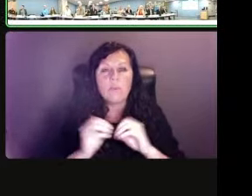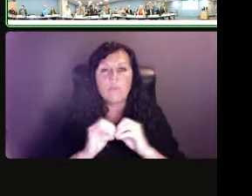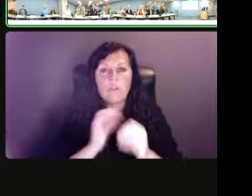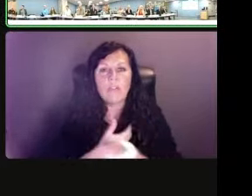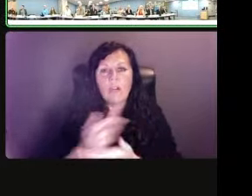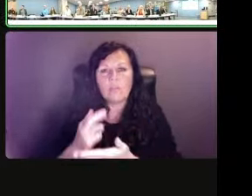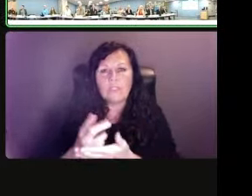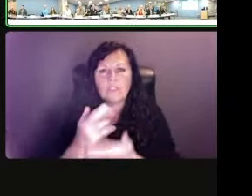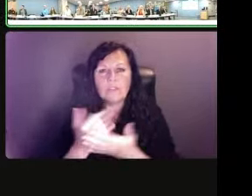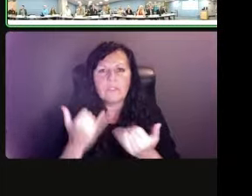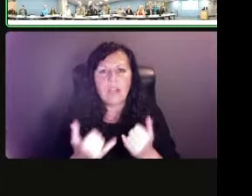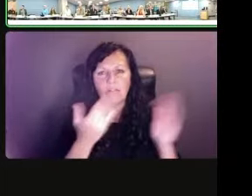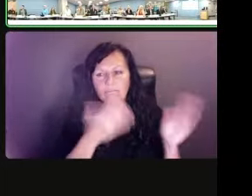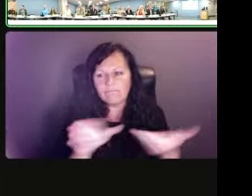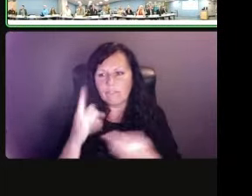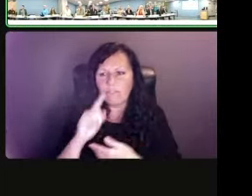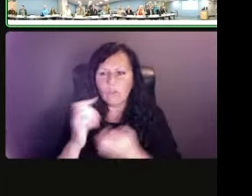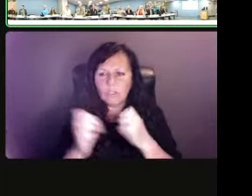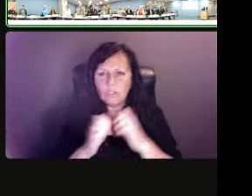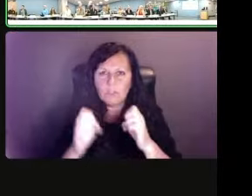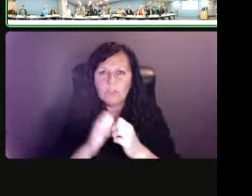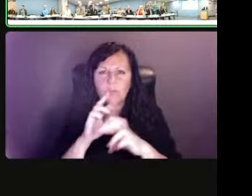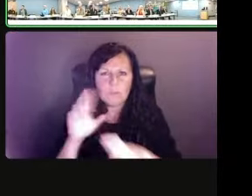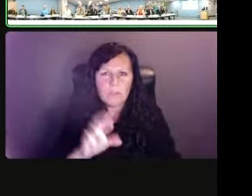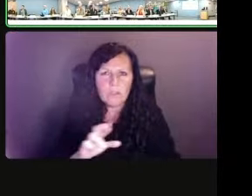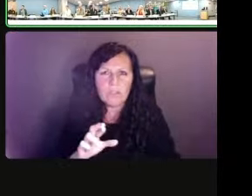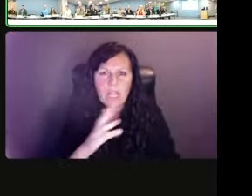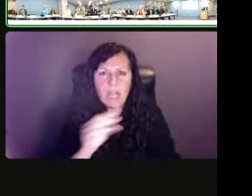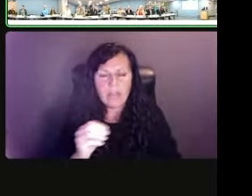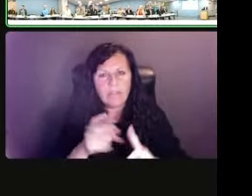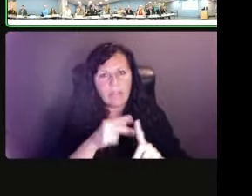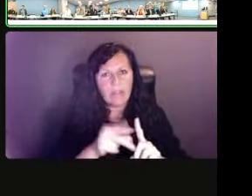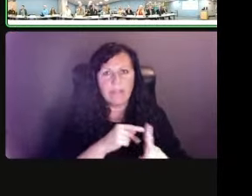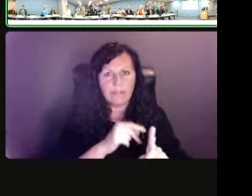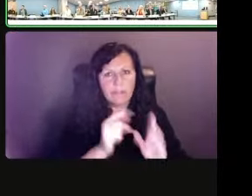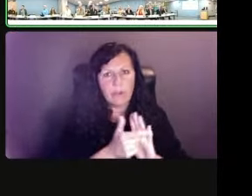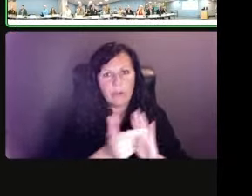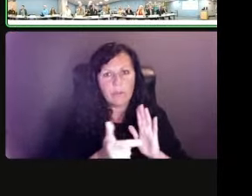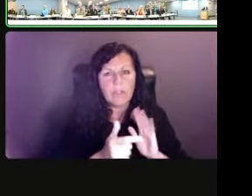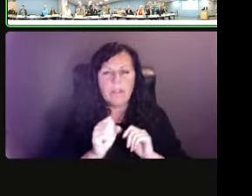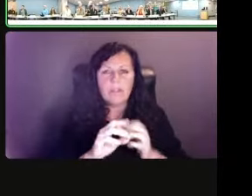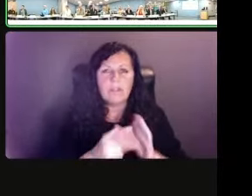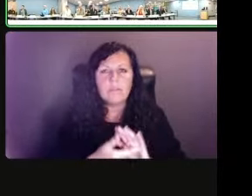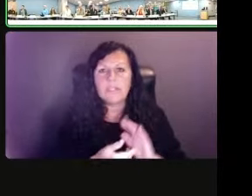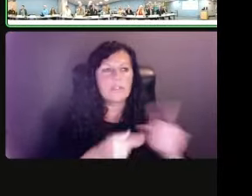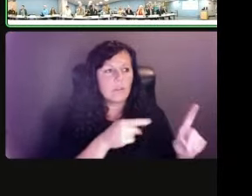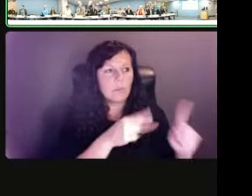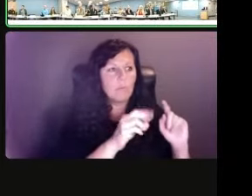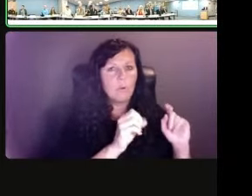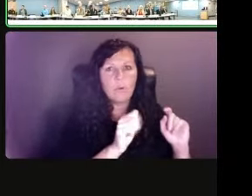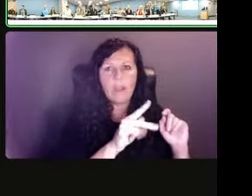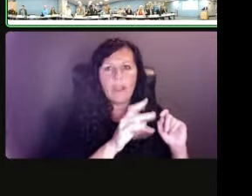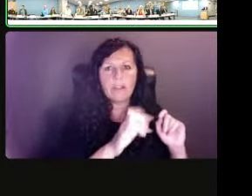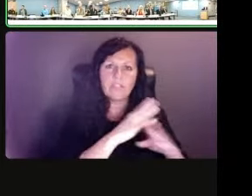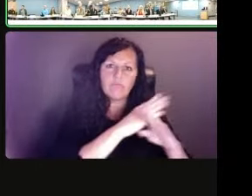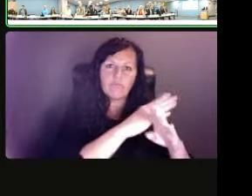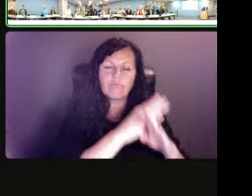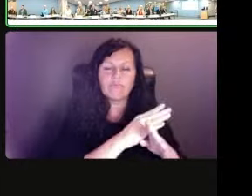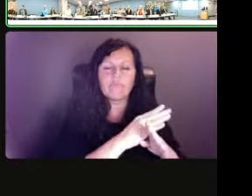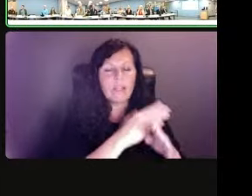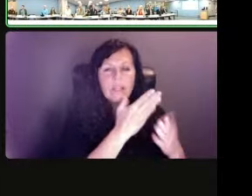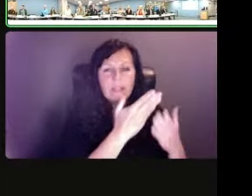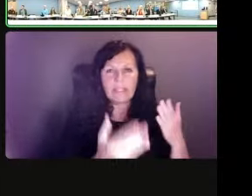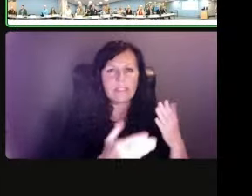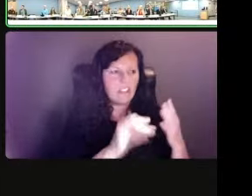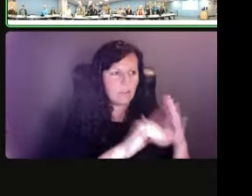diverted towards emergency response and intervening in violent crime. So you pull away from your proactive units trying to prevent things from happening so you can be